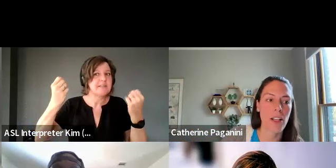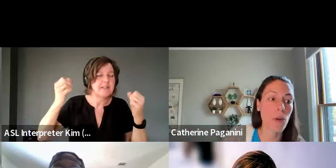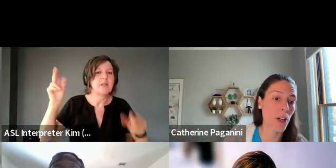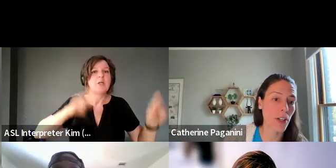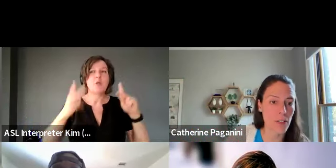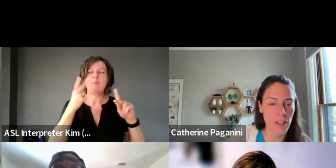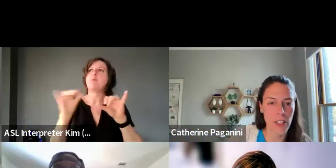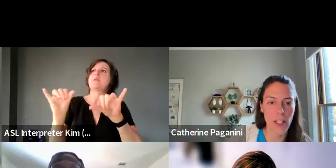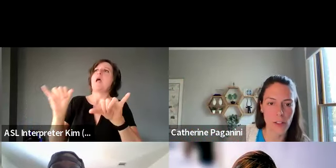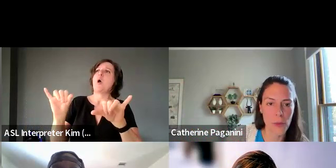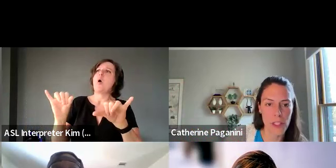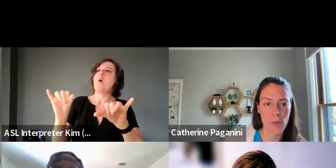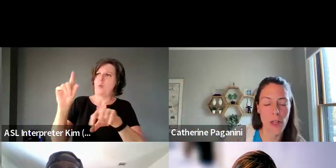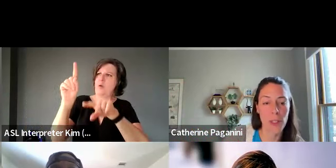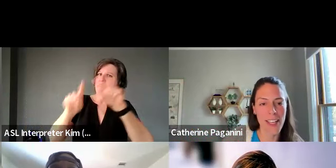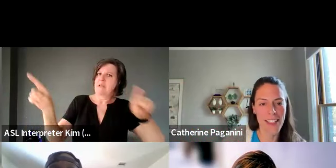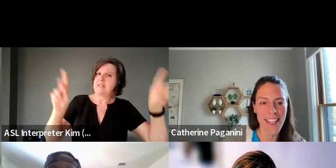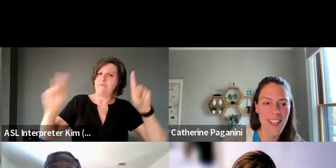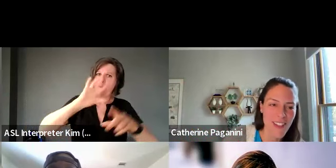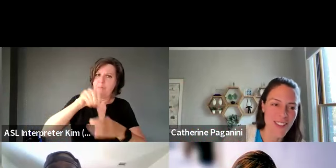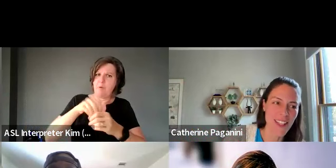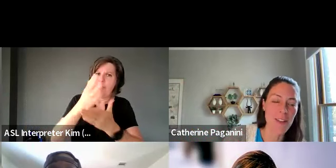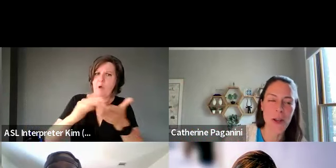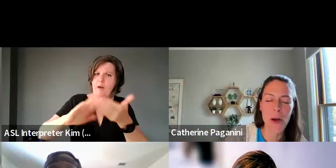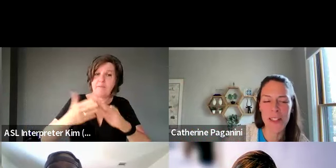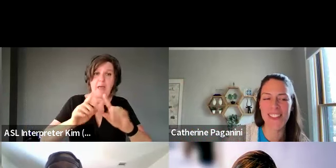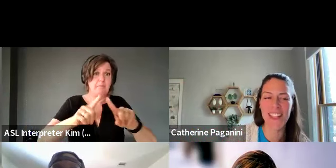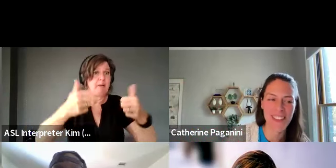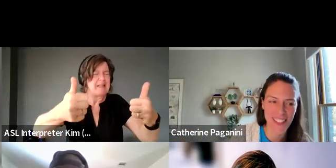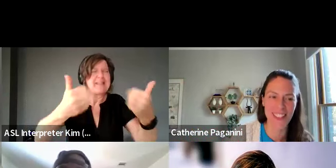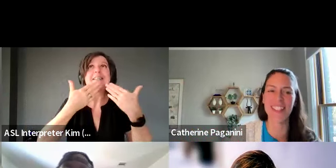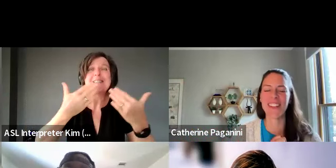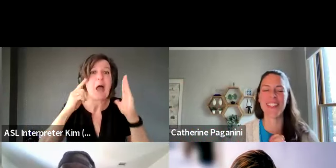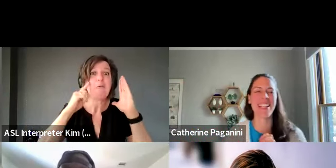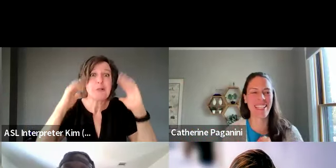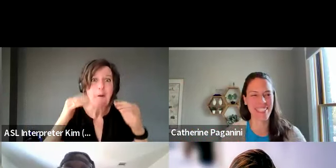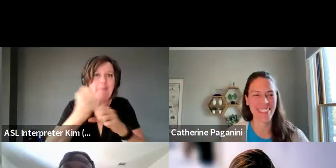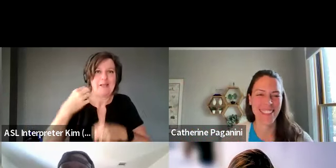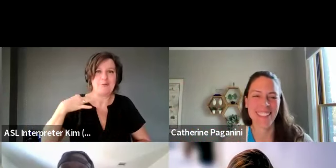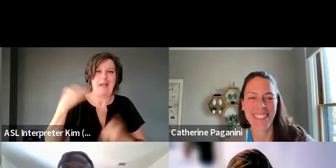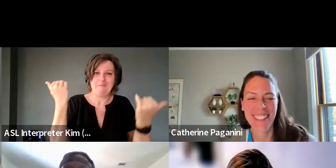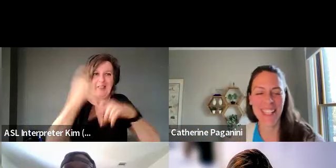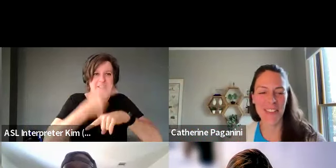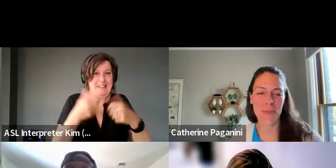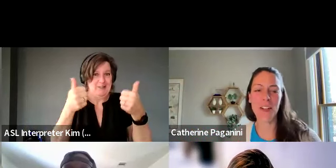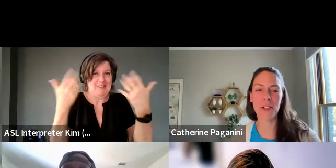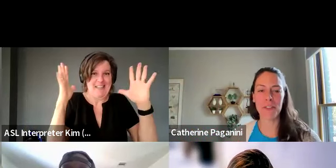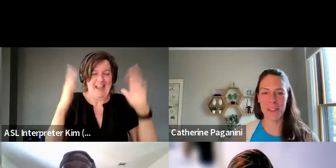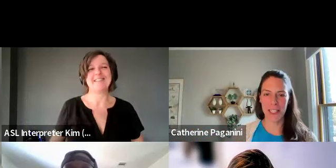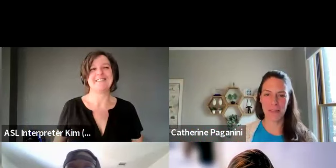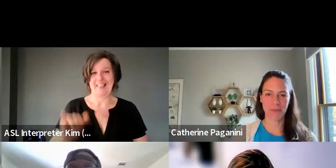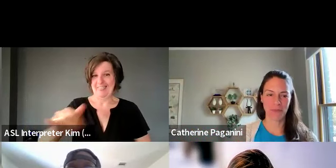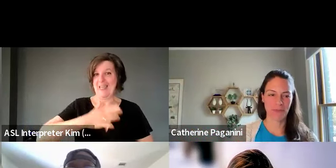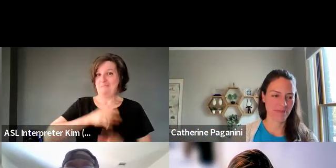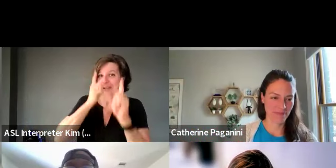people who are part of the community as well. But yeah, thank you. I was hoping to get volunteered. That was my goal for